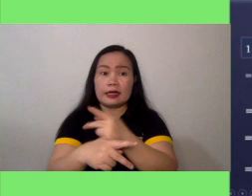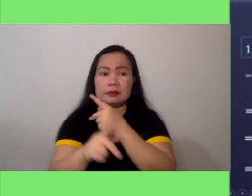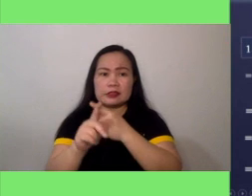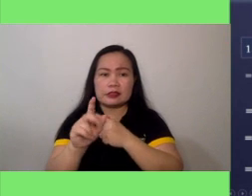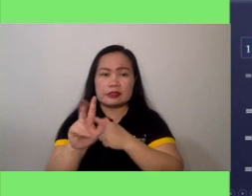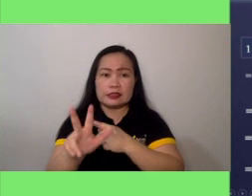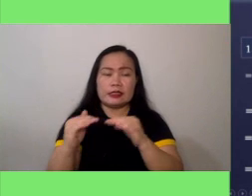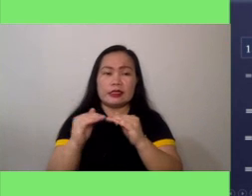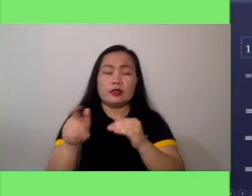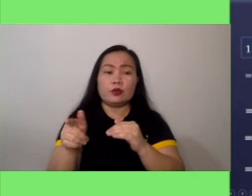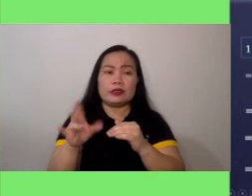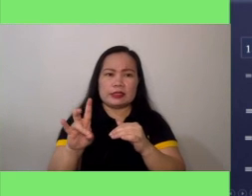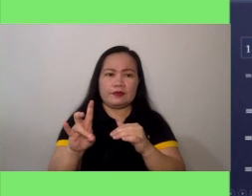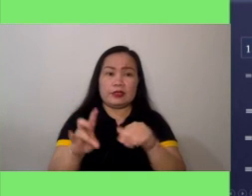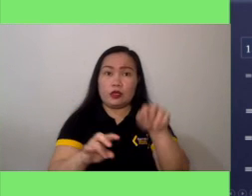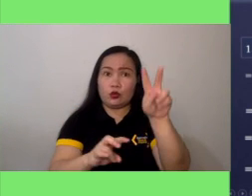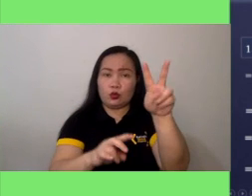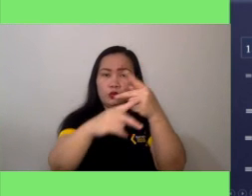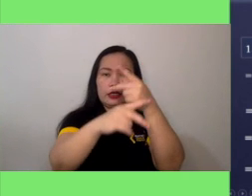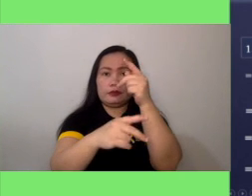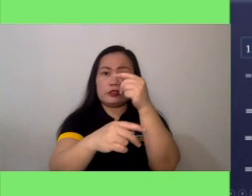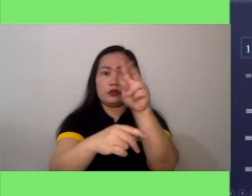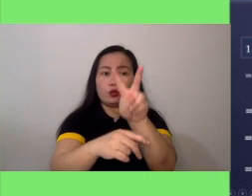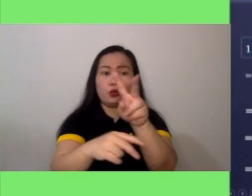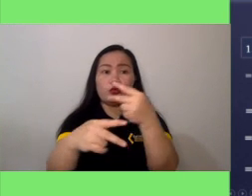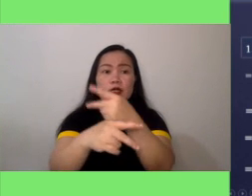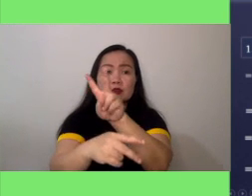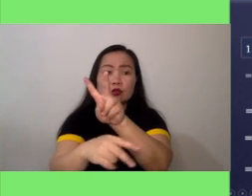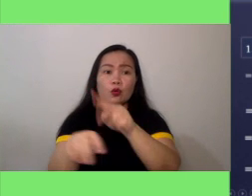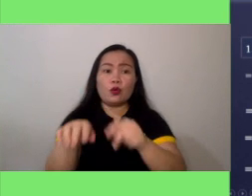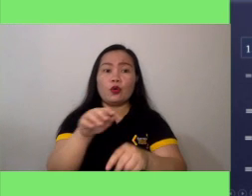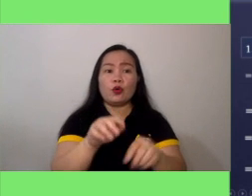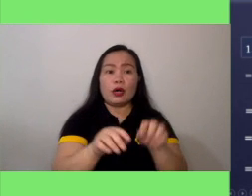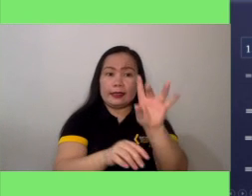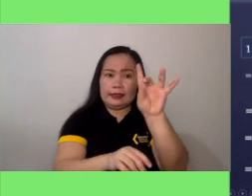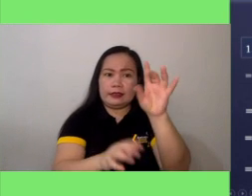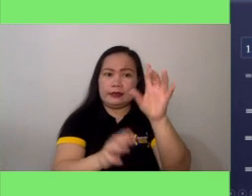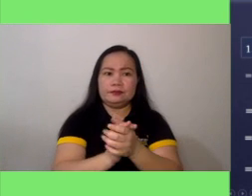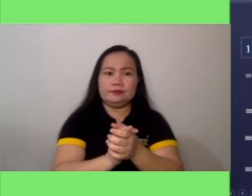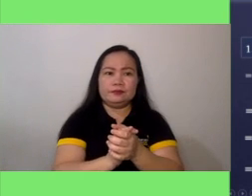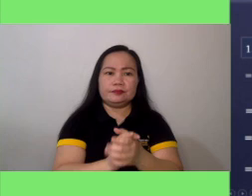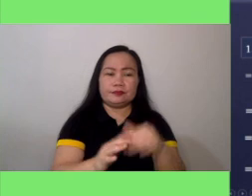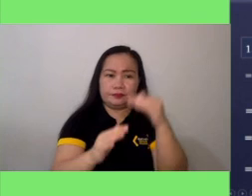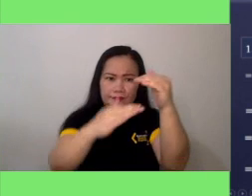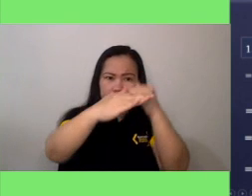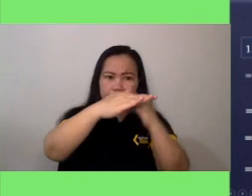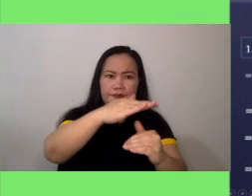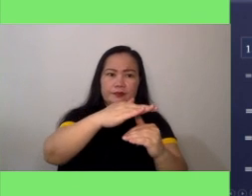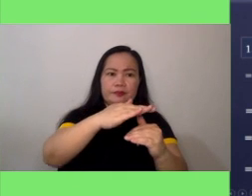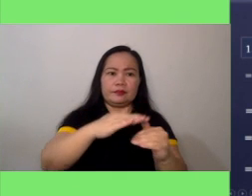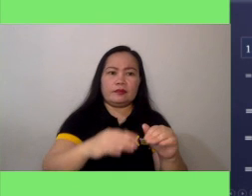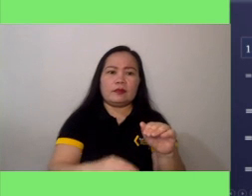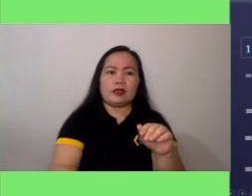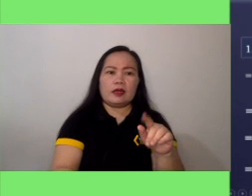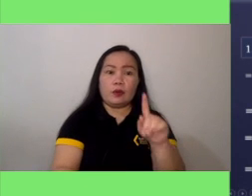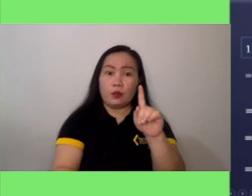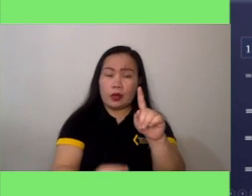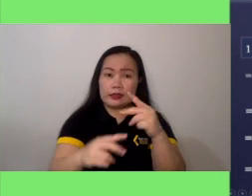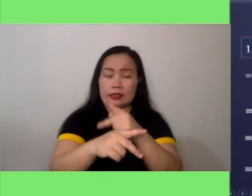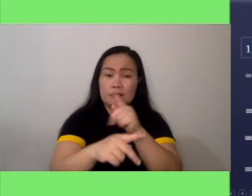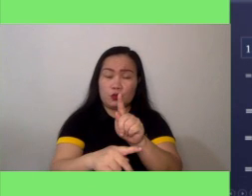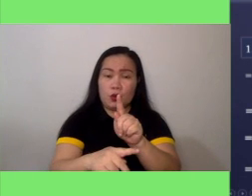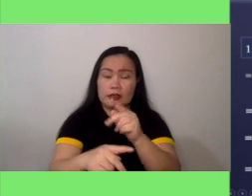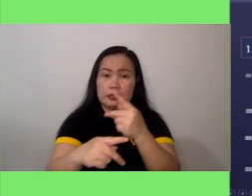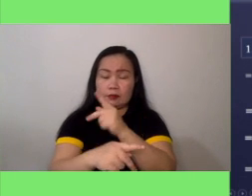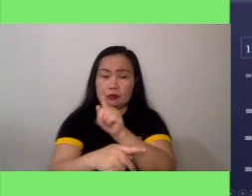3, 27. Kasi cube. Okay? And then this one, 1 times 1, 1 times 1, 1. 2 times